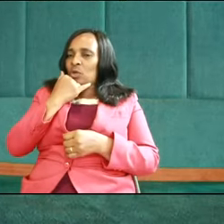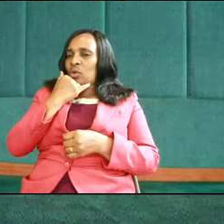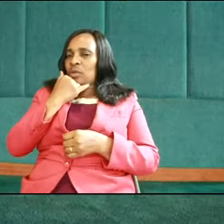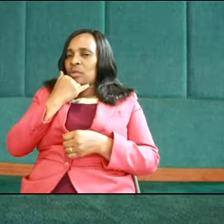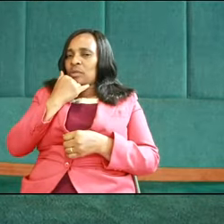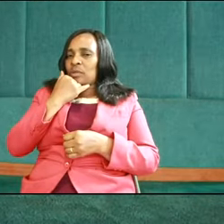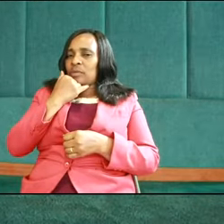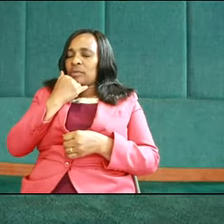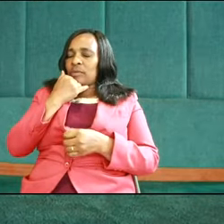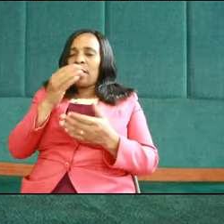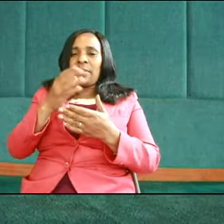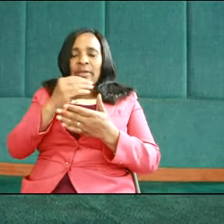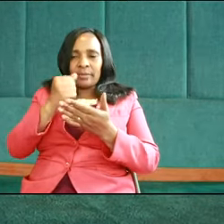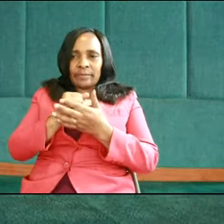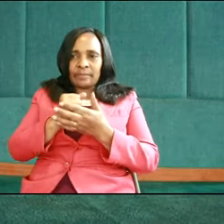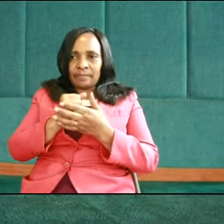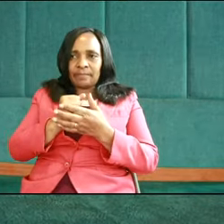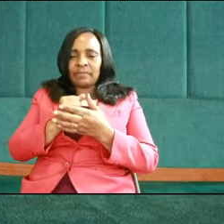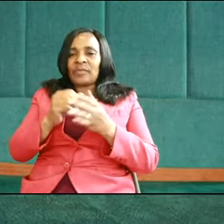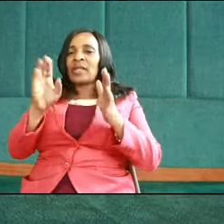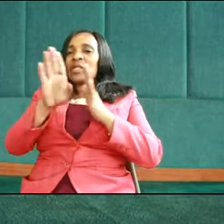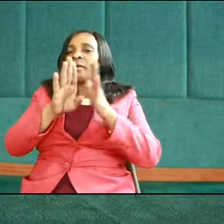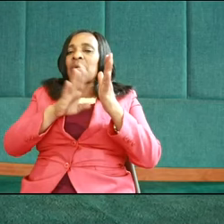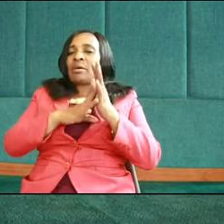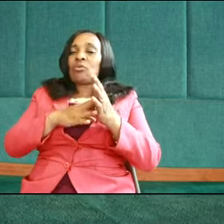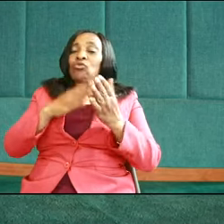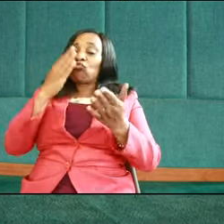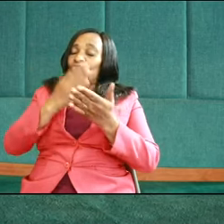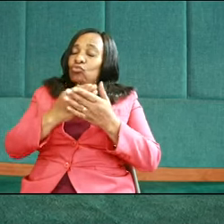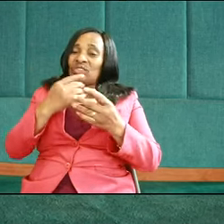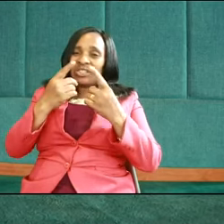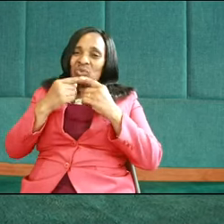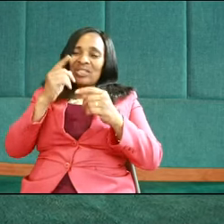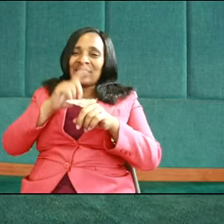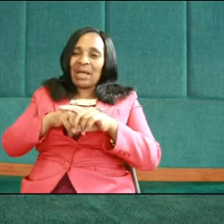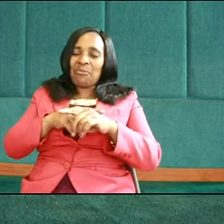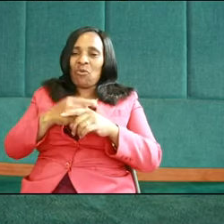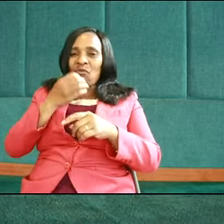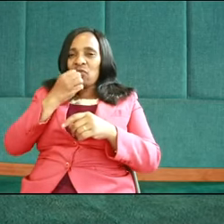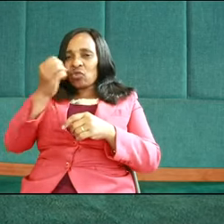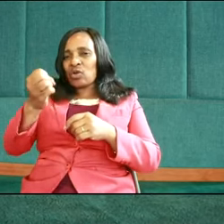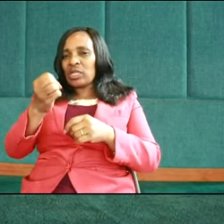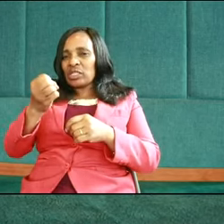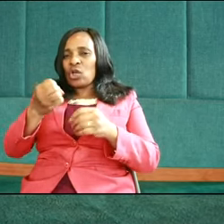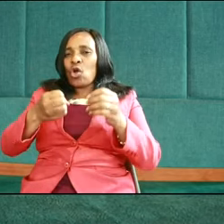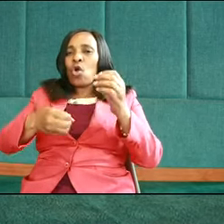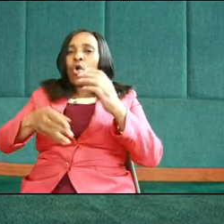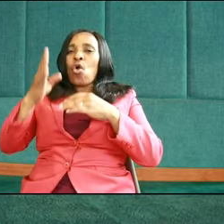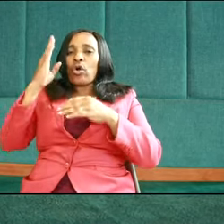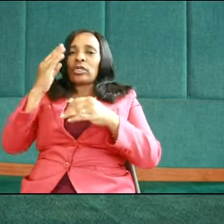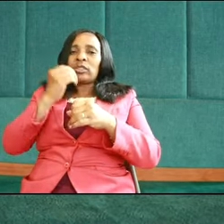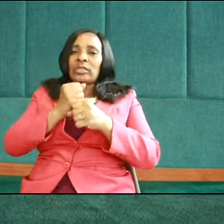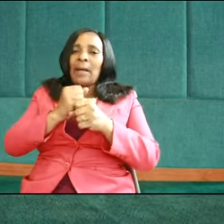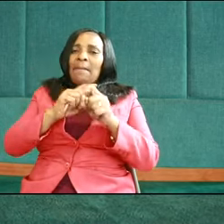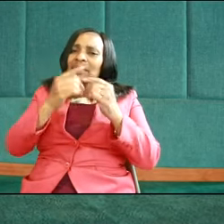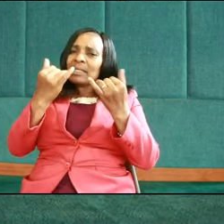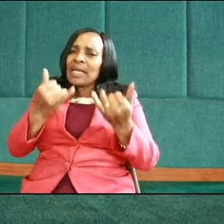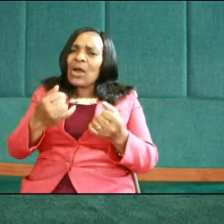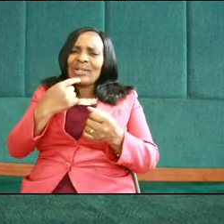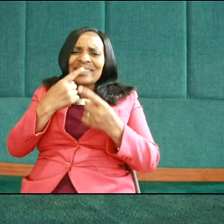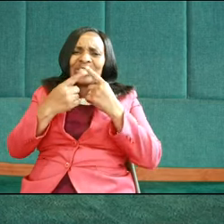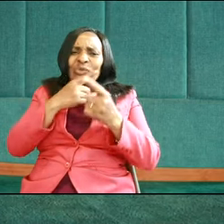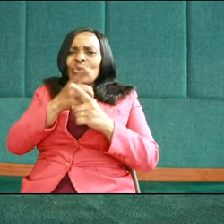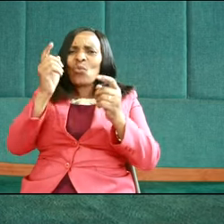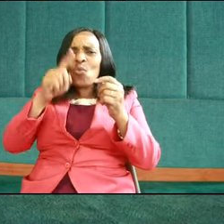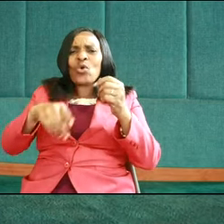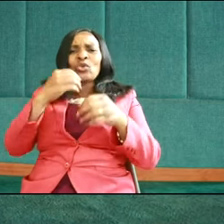Yes, yes, amen. The Bible actually says, at the time of ignorance, God winks, but now when He has told you what to do,